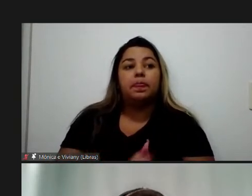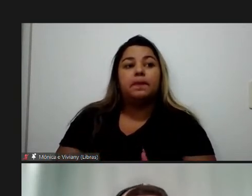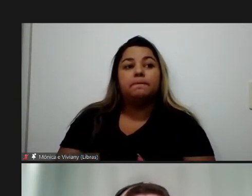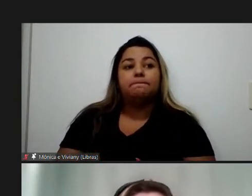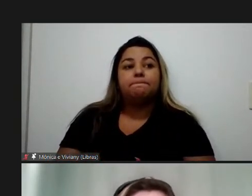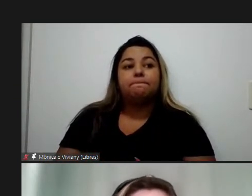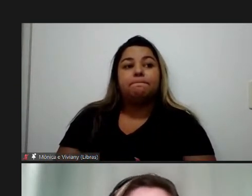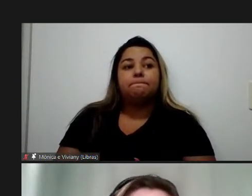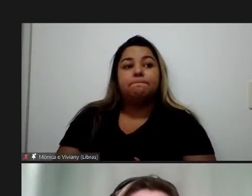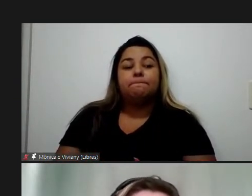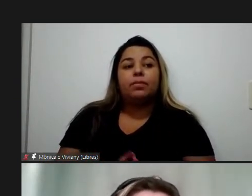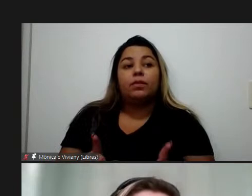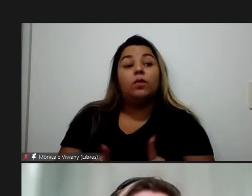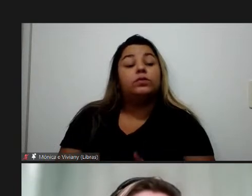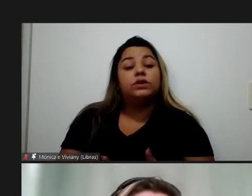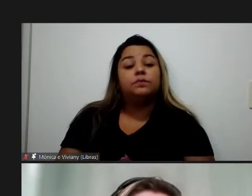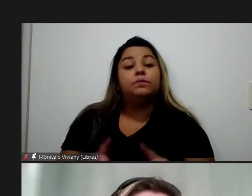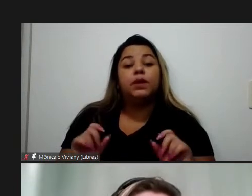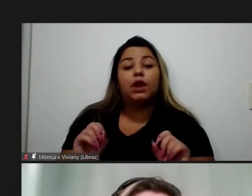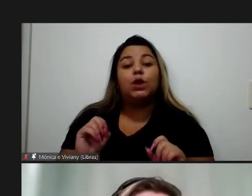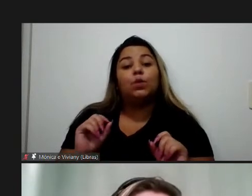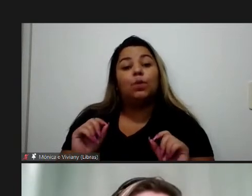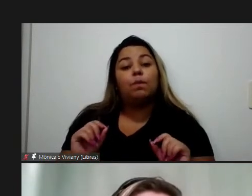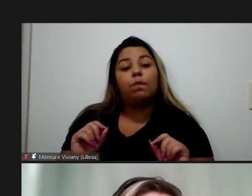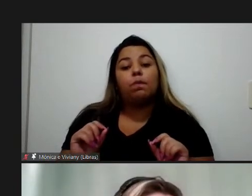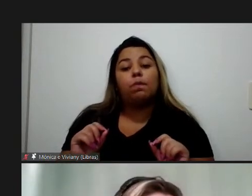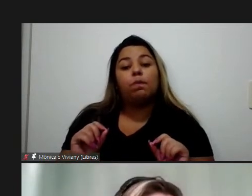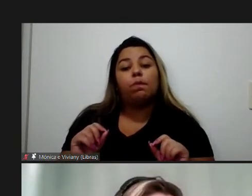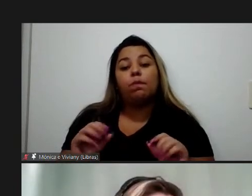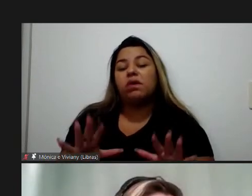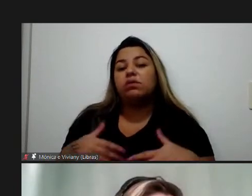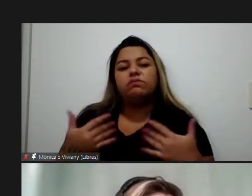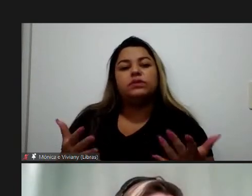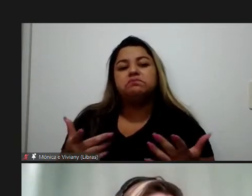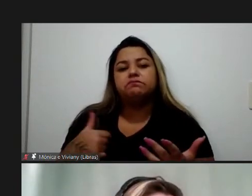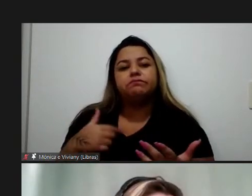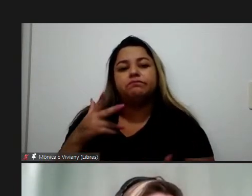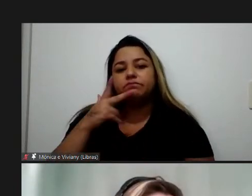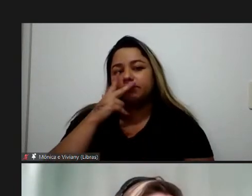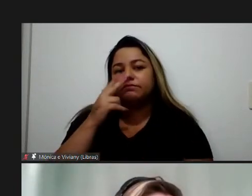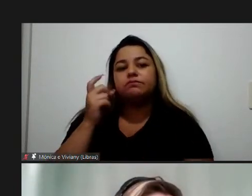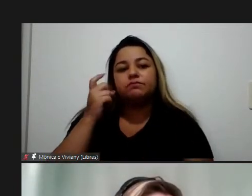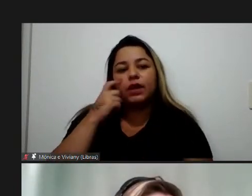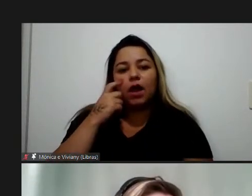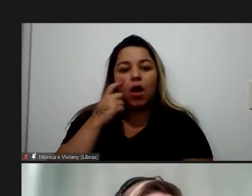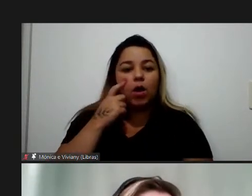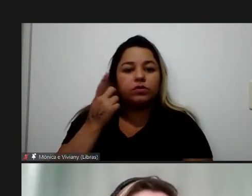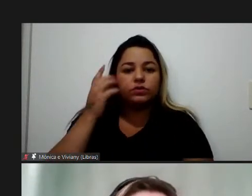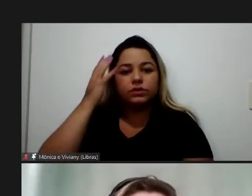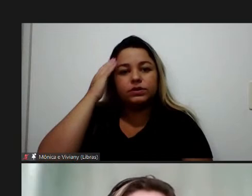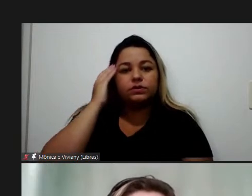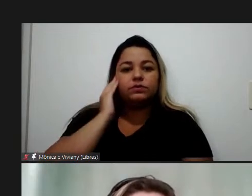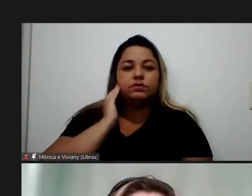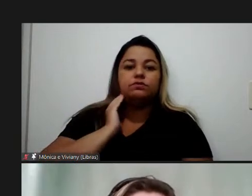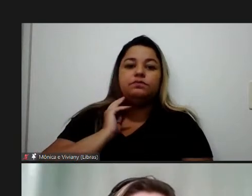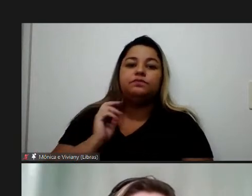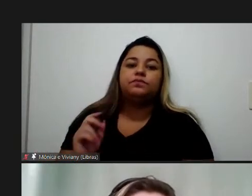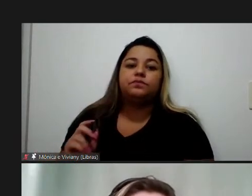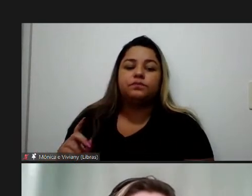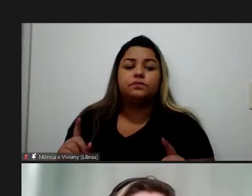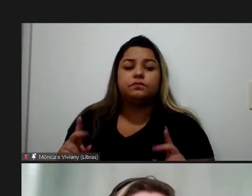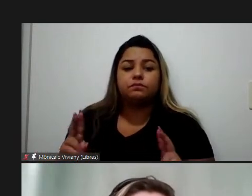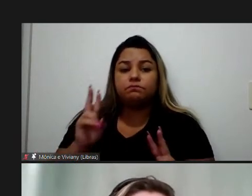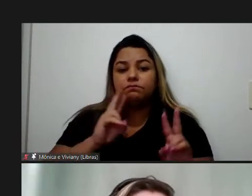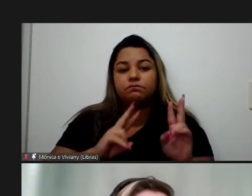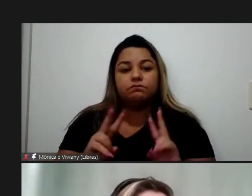school nutrition. I think these are incredibly important examples which we are using for other parts of the world. Probably what you're